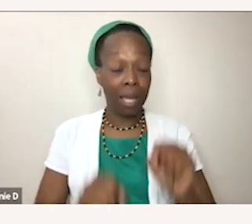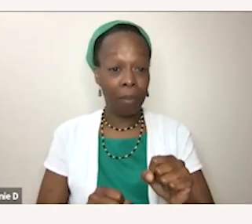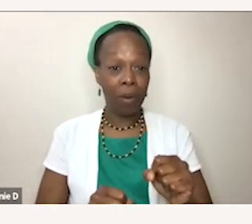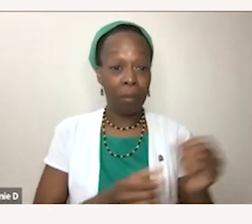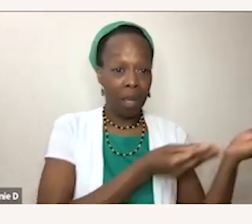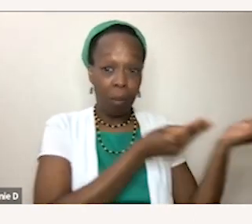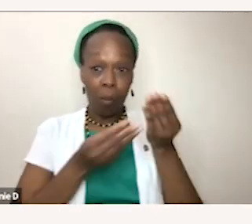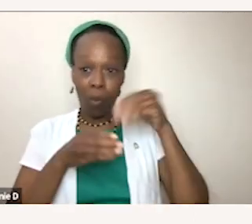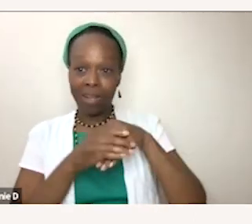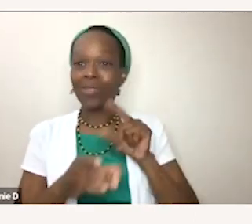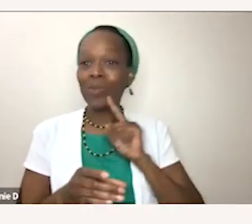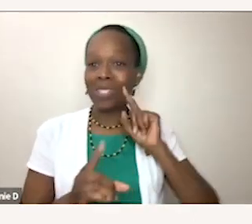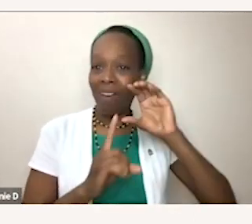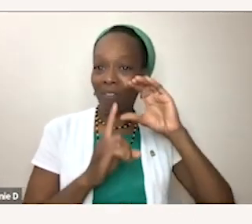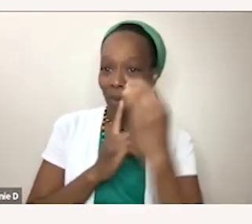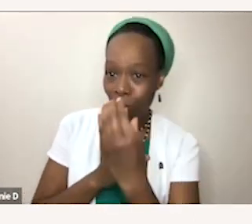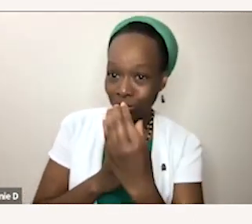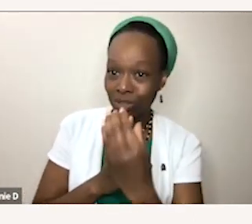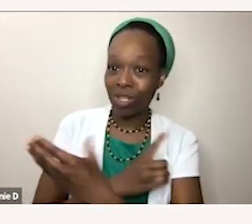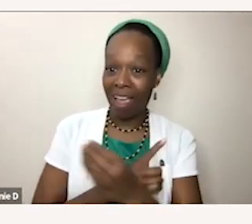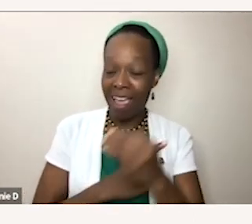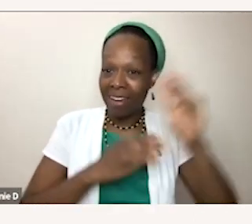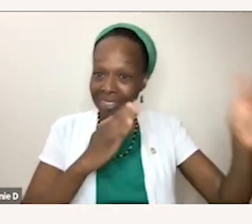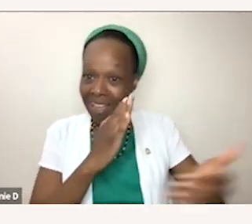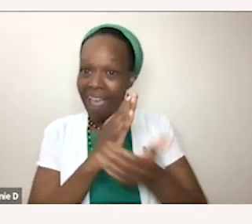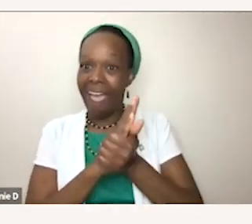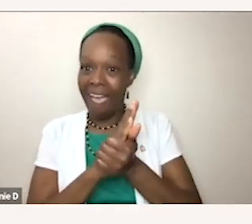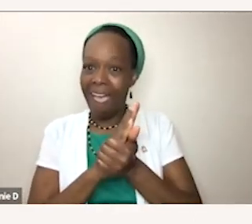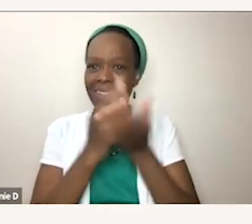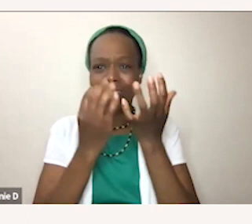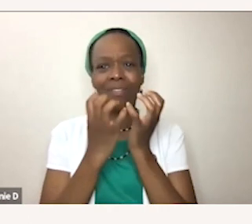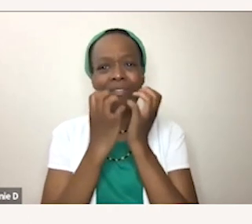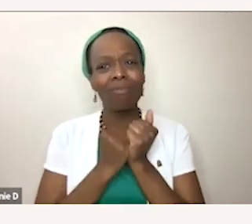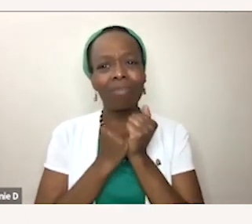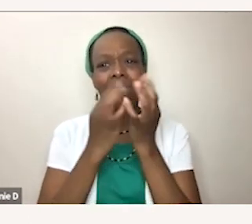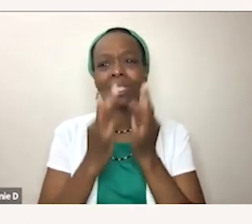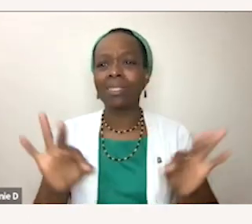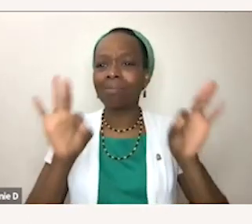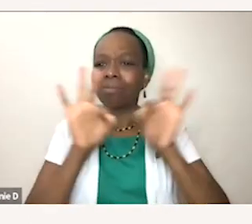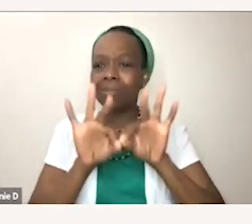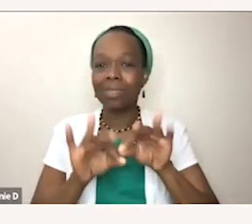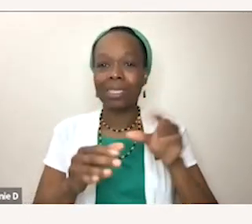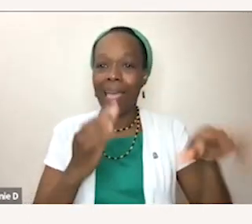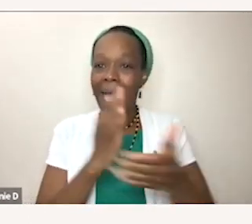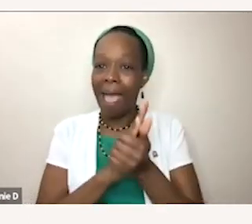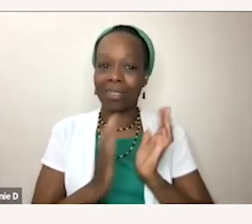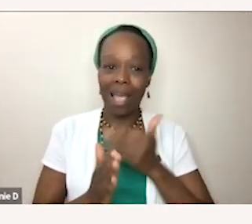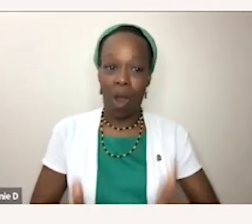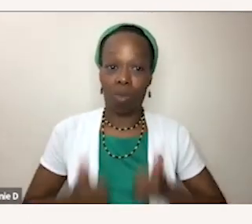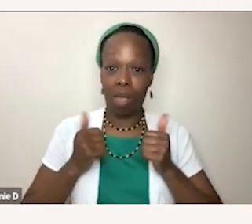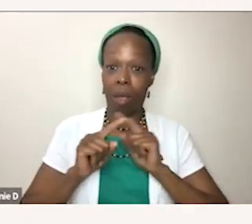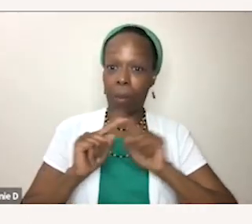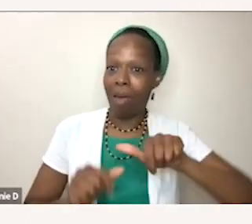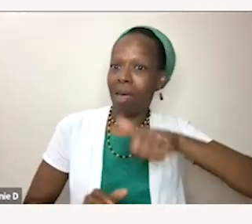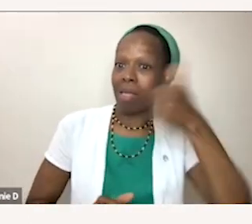deaf culture and the add-on and the value that it adds to our lives. But one of the other really